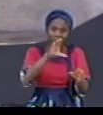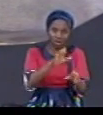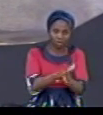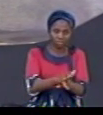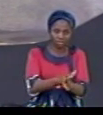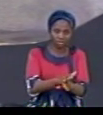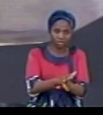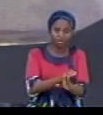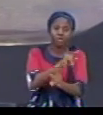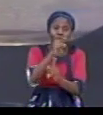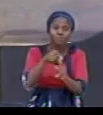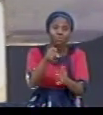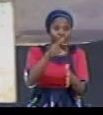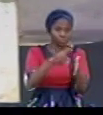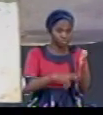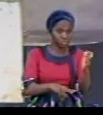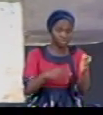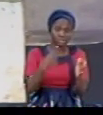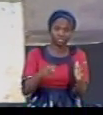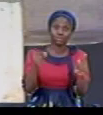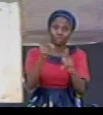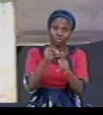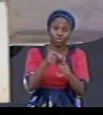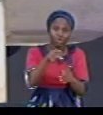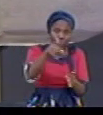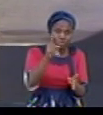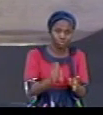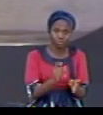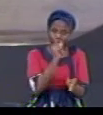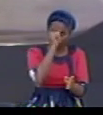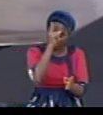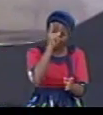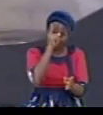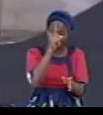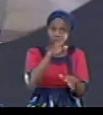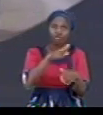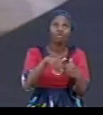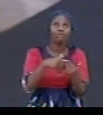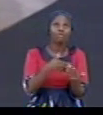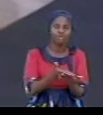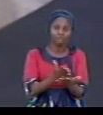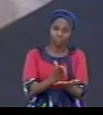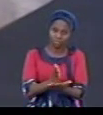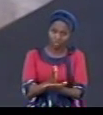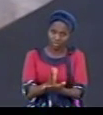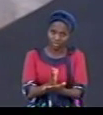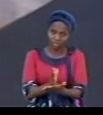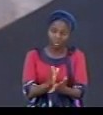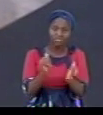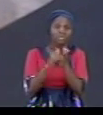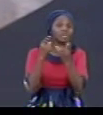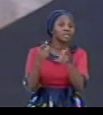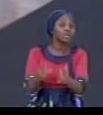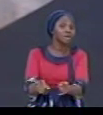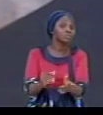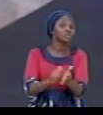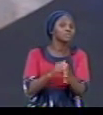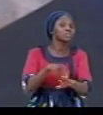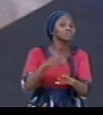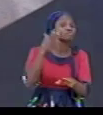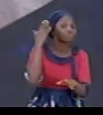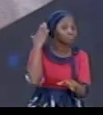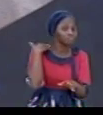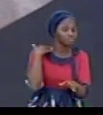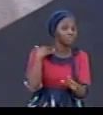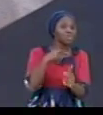you read the word, you must understand, all right, that happened then. Where do